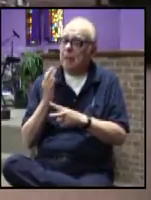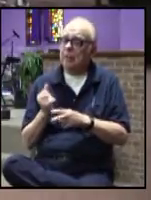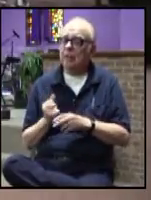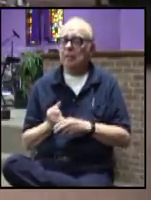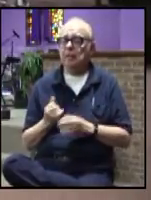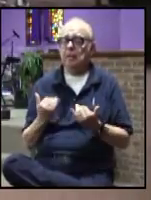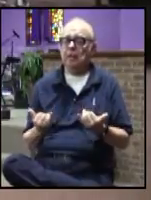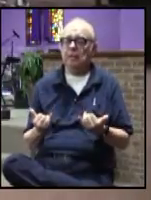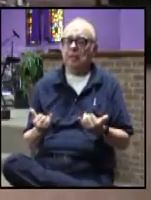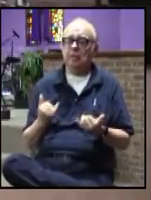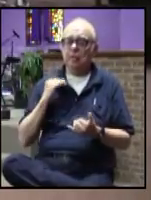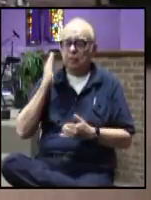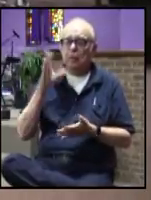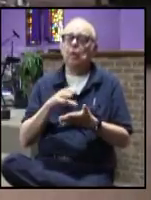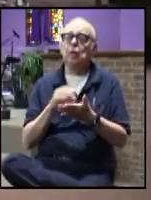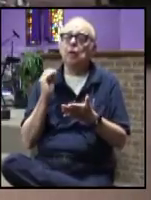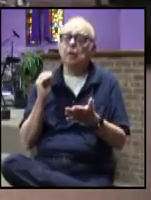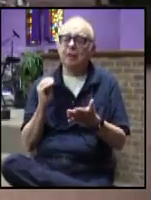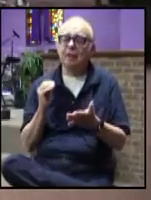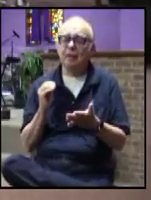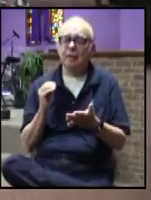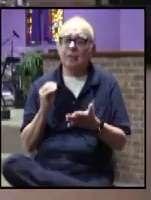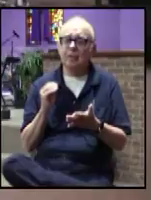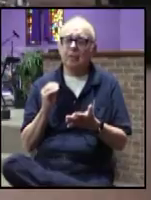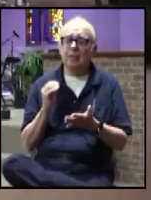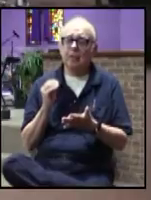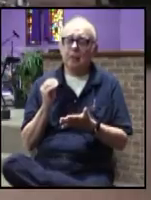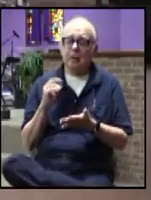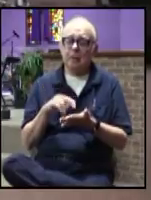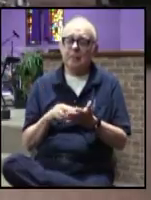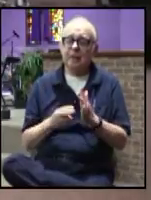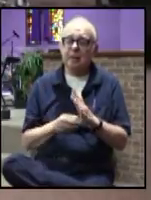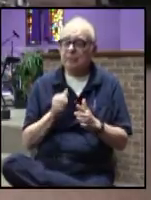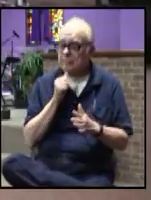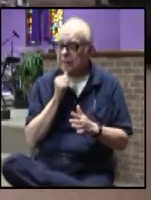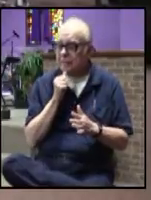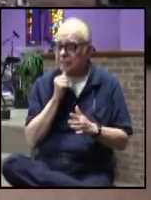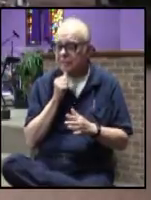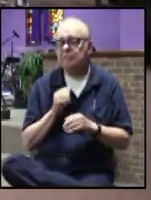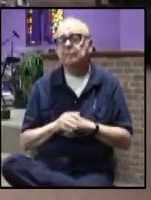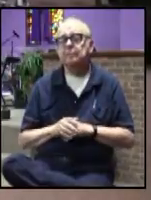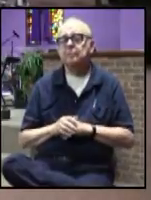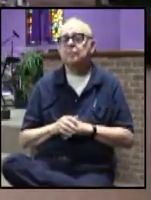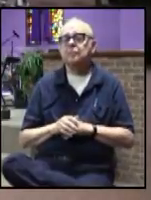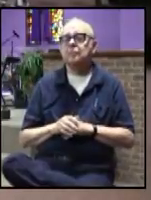Because today you're going to find out what patience is really all about.